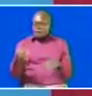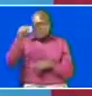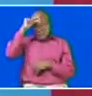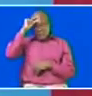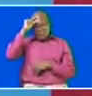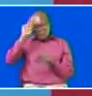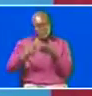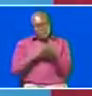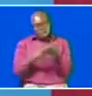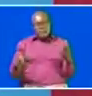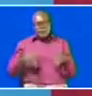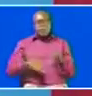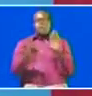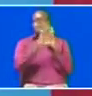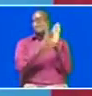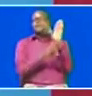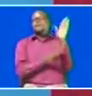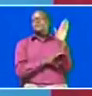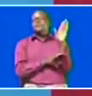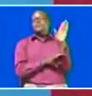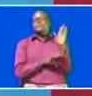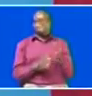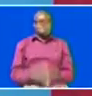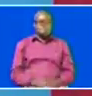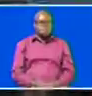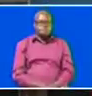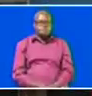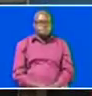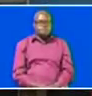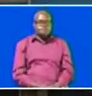do not work according to the constitution. Let's just take a look at that story.